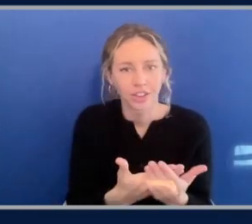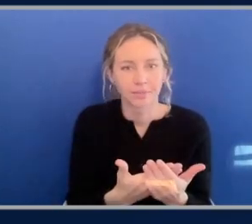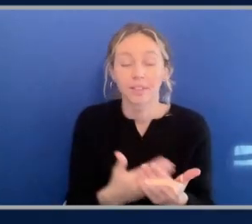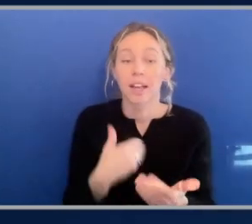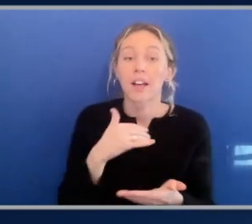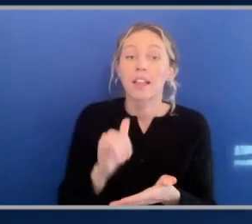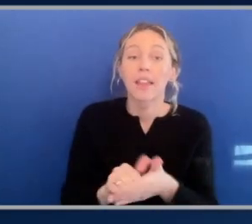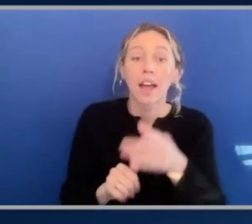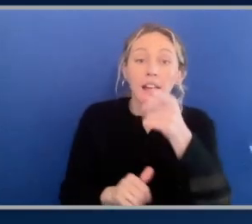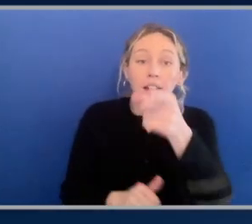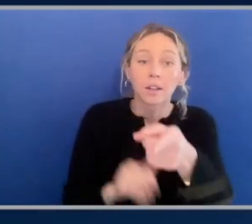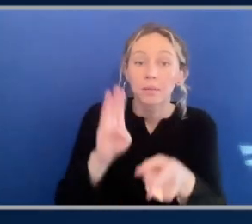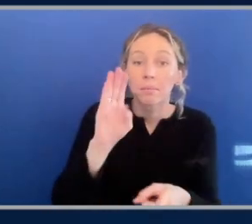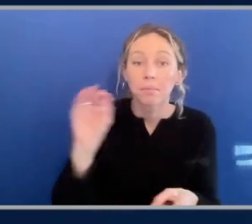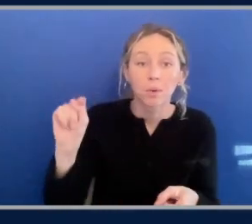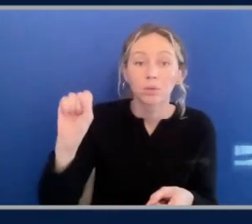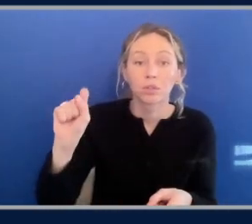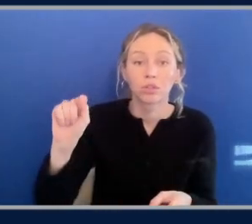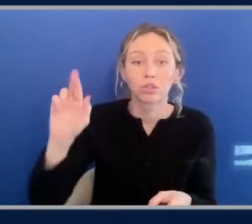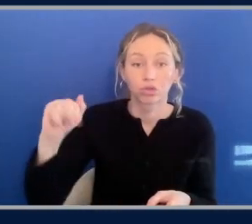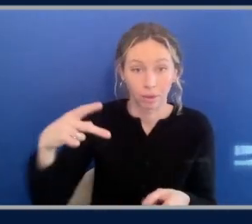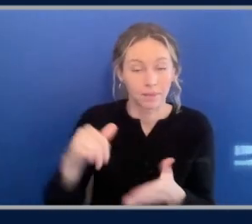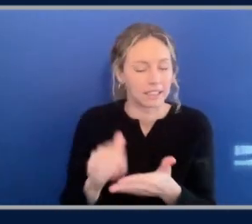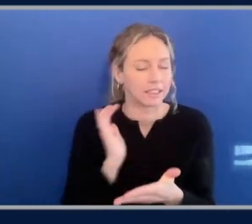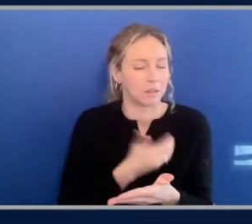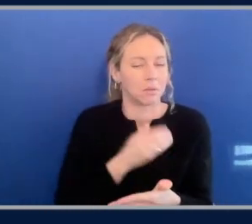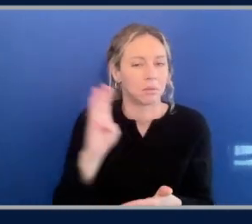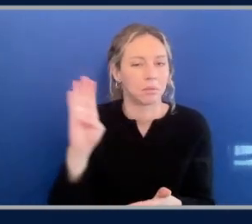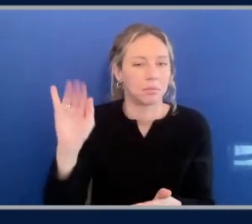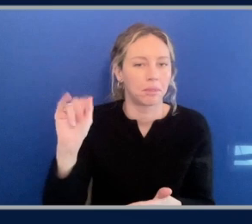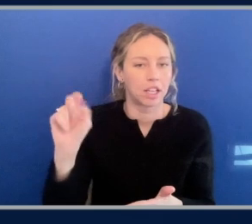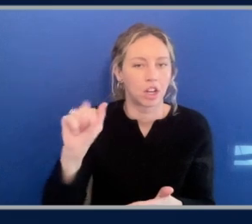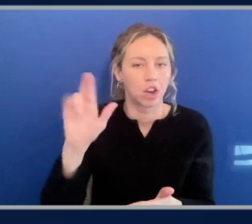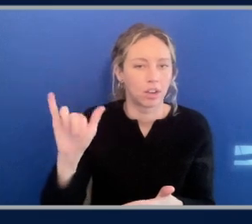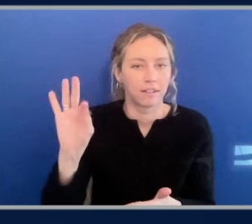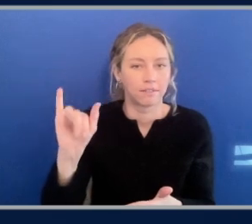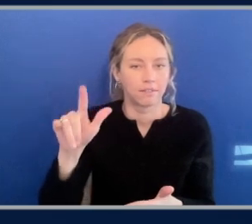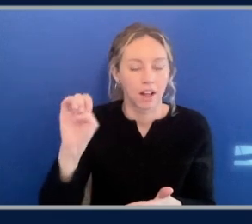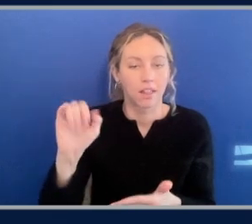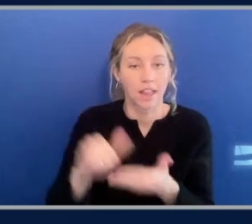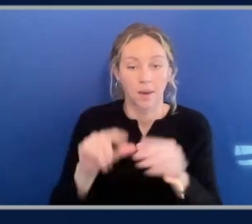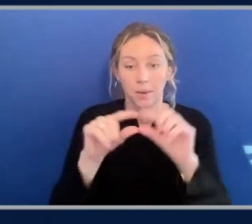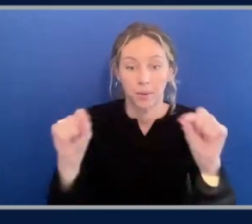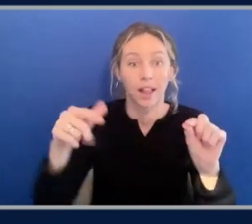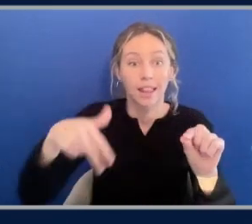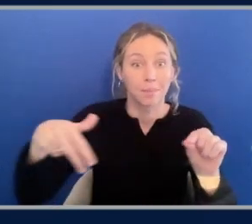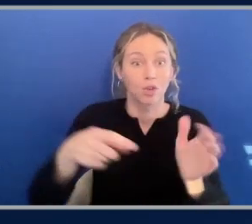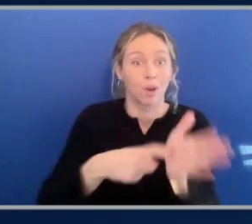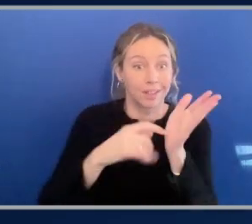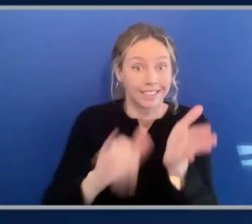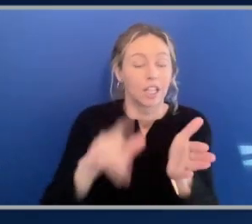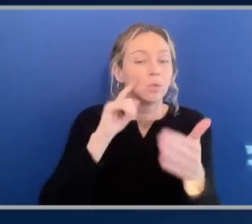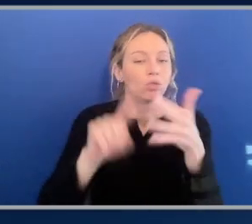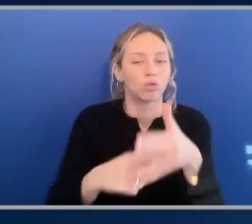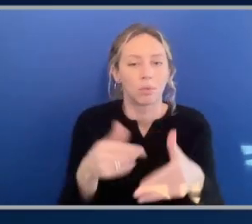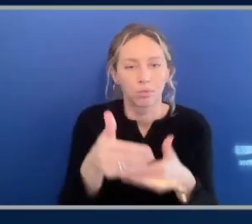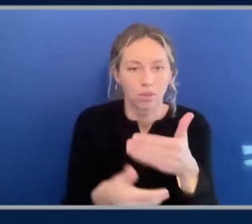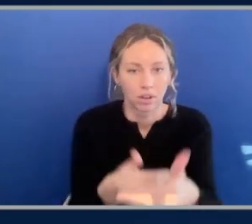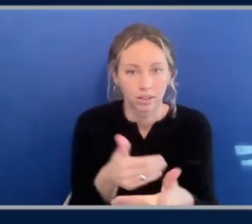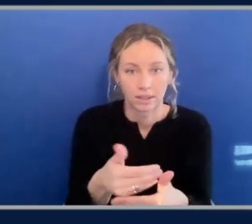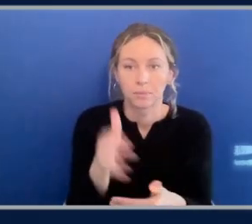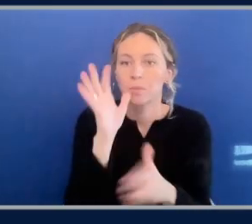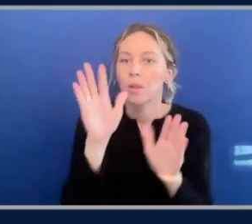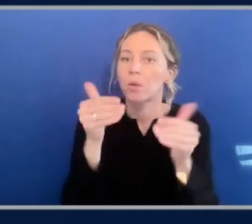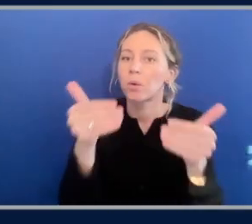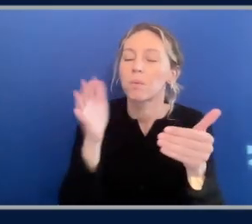script. This is actually our binary file. That's what it becomes. So it gets compiled into that. Lambda needs that to kick off the process. Yep. But let's go ahead and actually let's